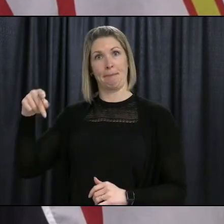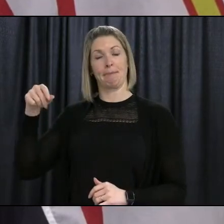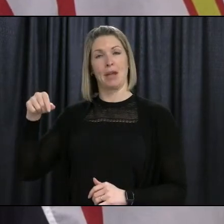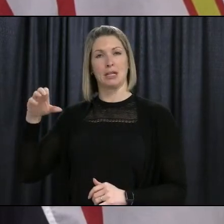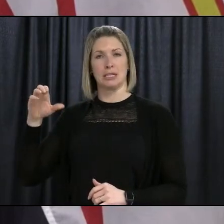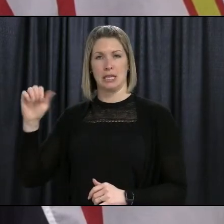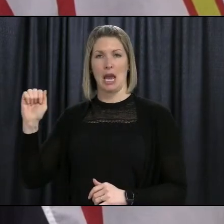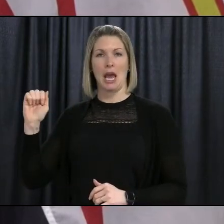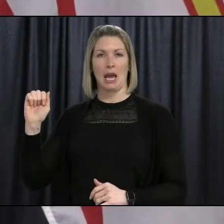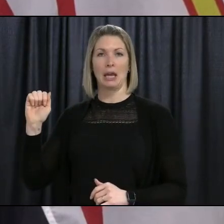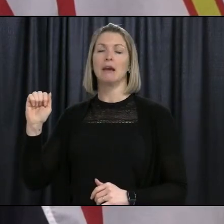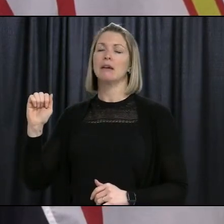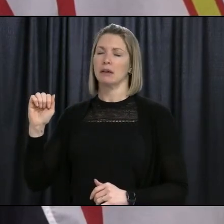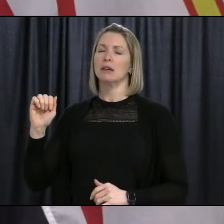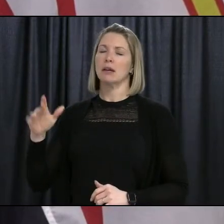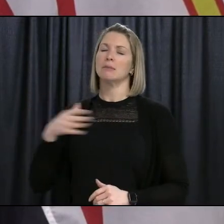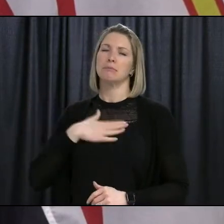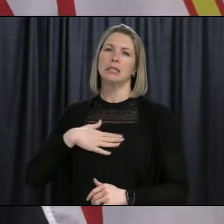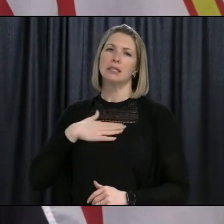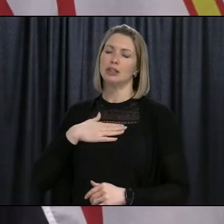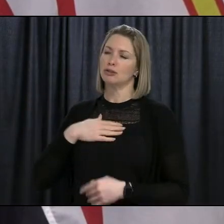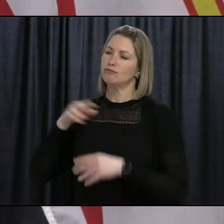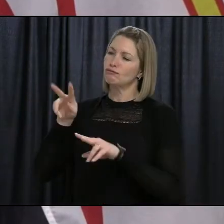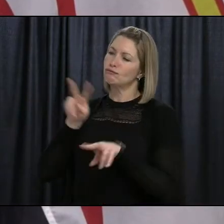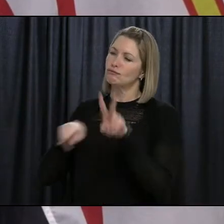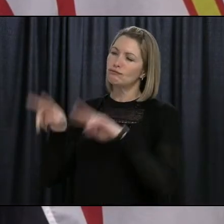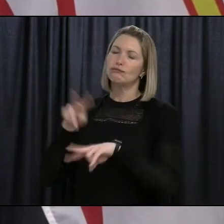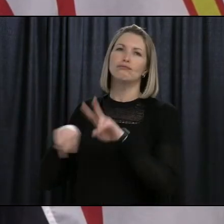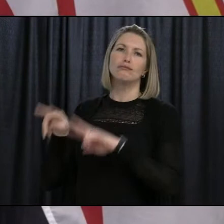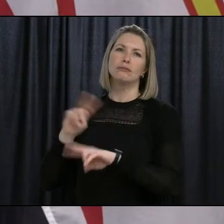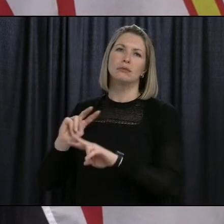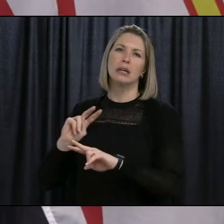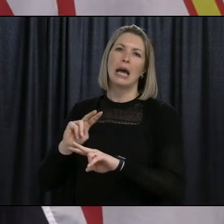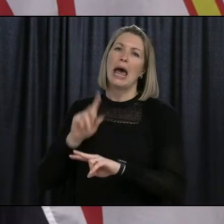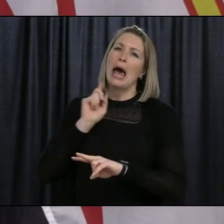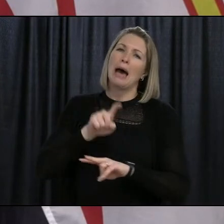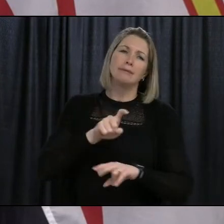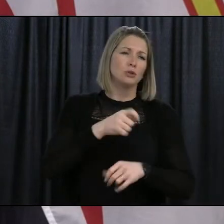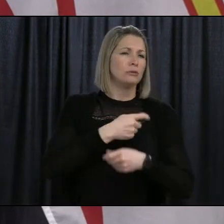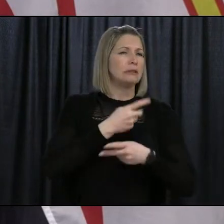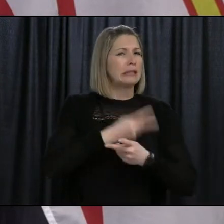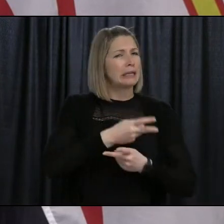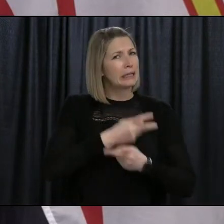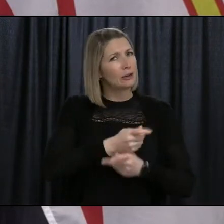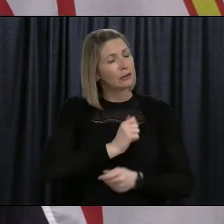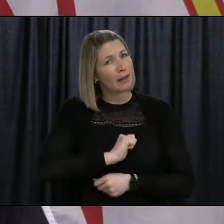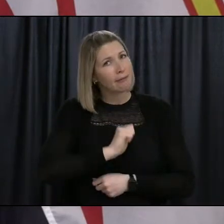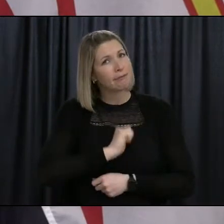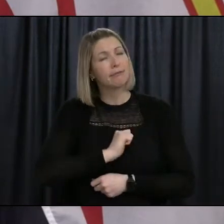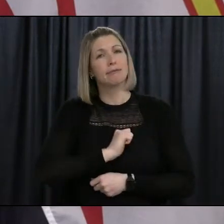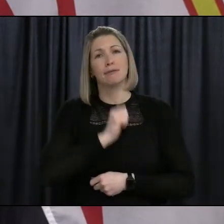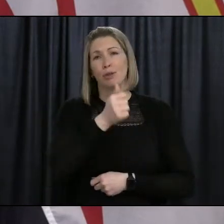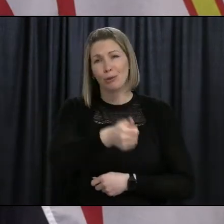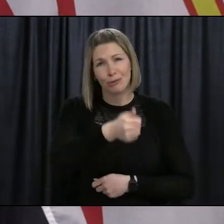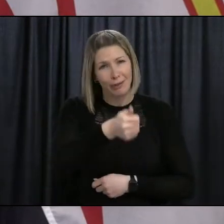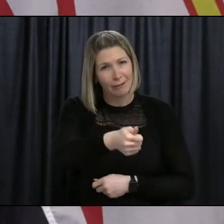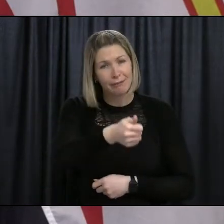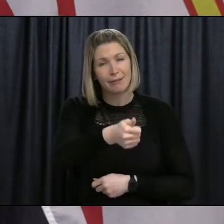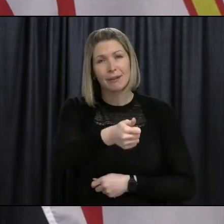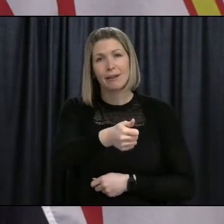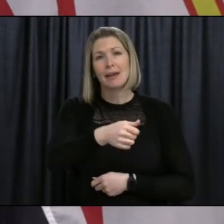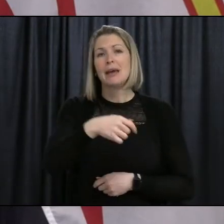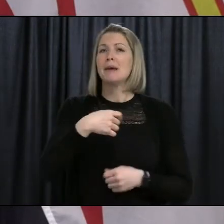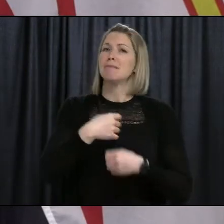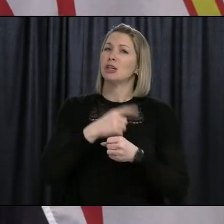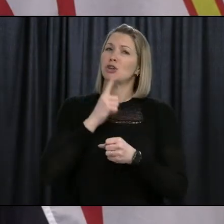and we all need to take care of ourselves and our mental well-being. I encourage everyone to practice mindfulness. This